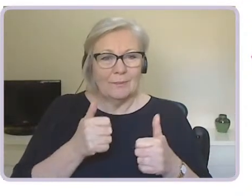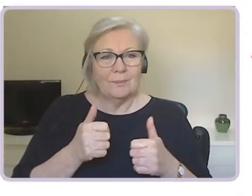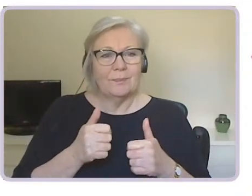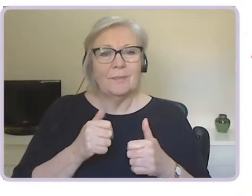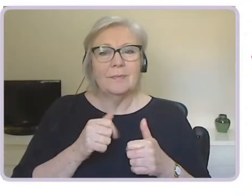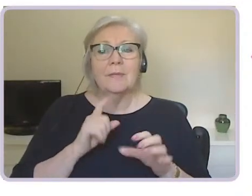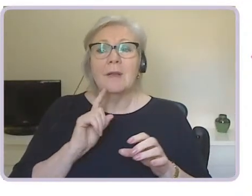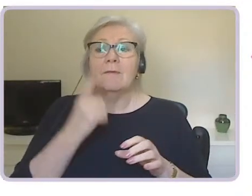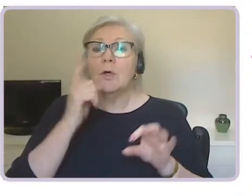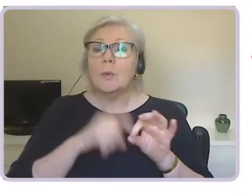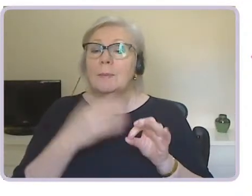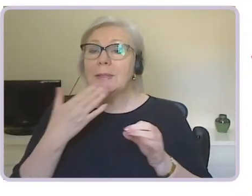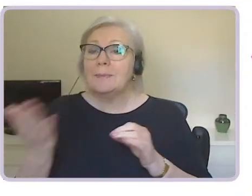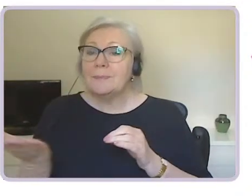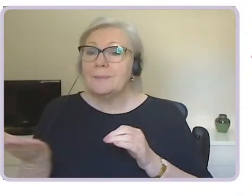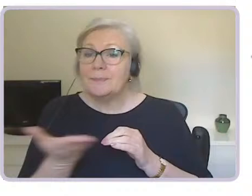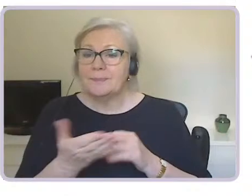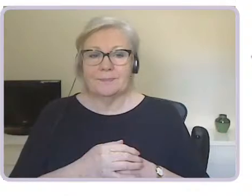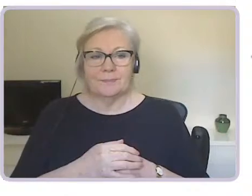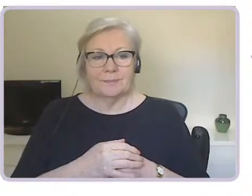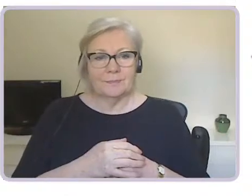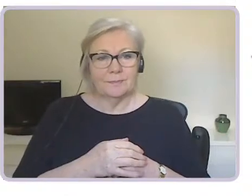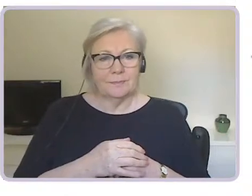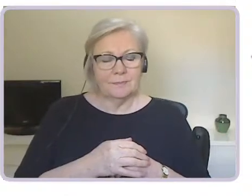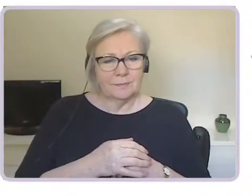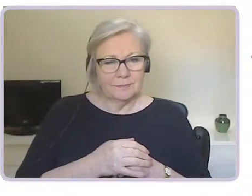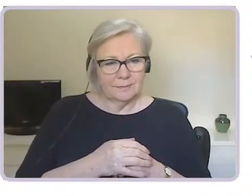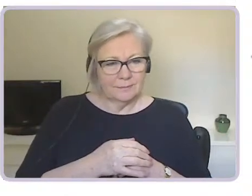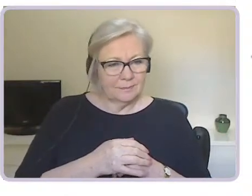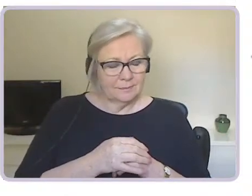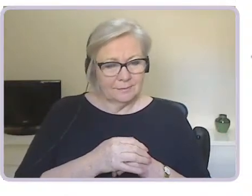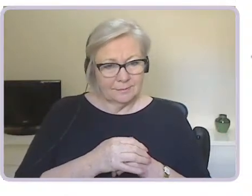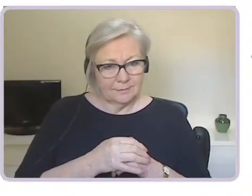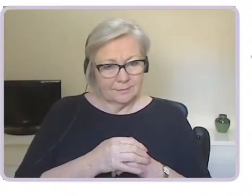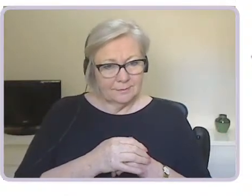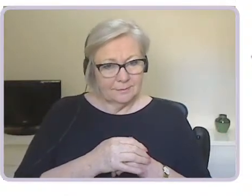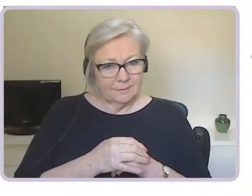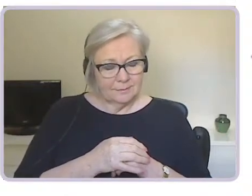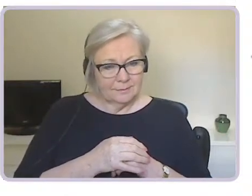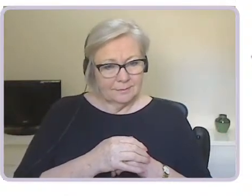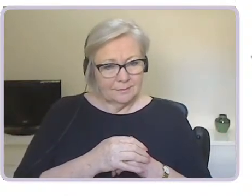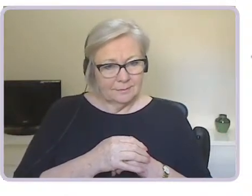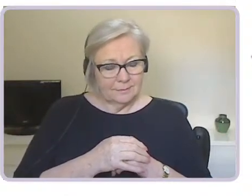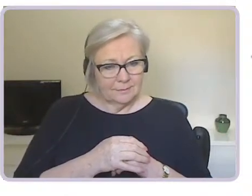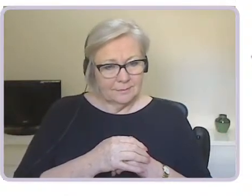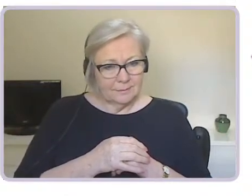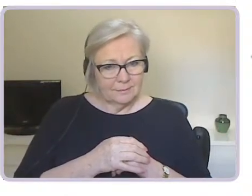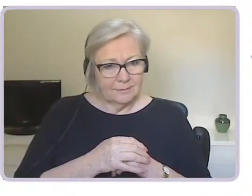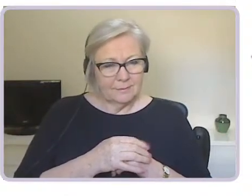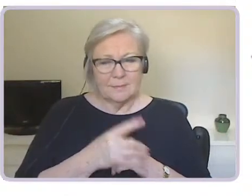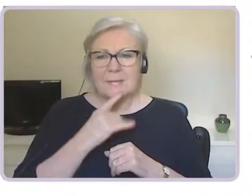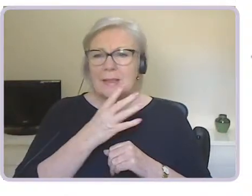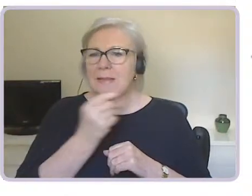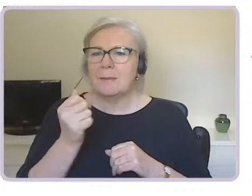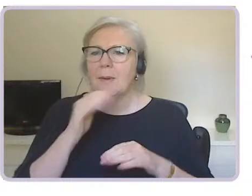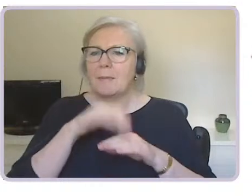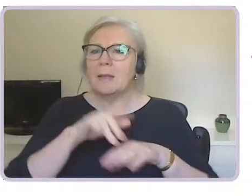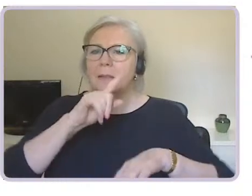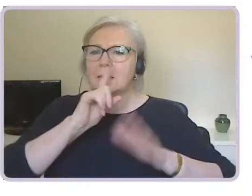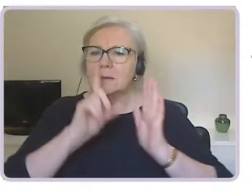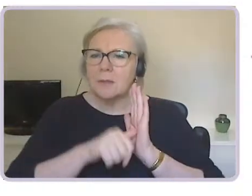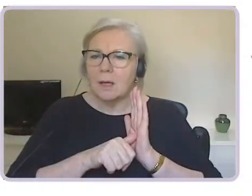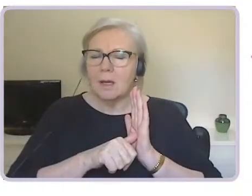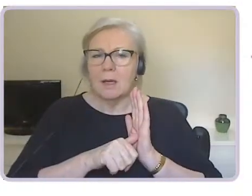please? Okay. Connecting up different stakeholders takes time, persistence, and energy. How do we get all the